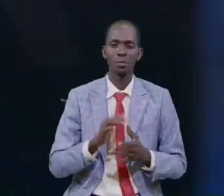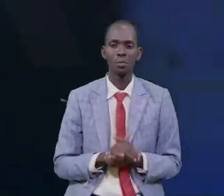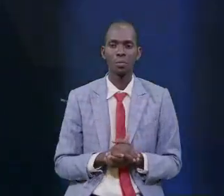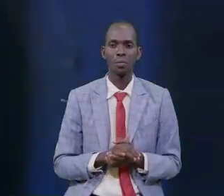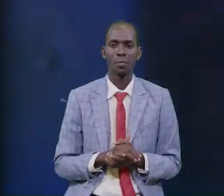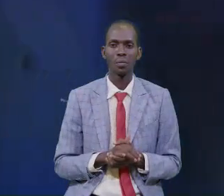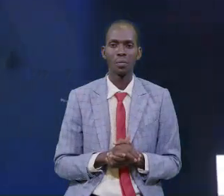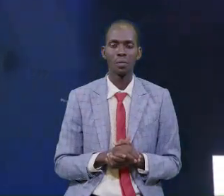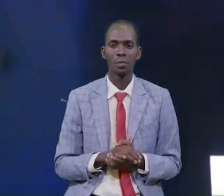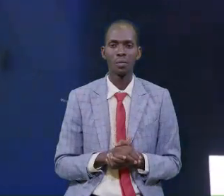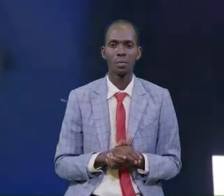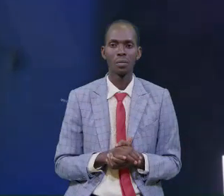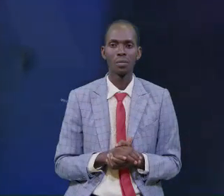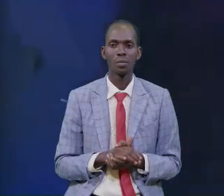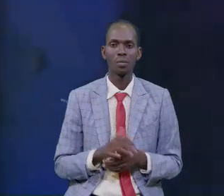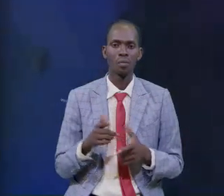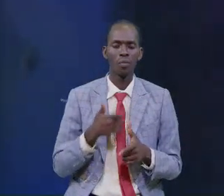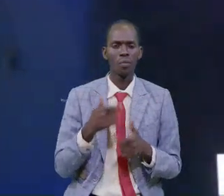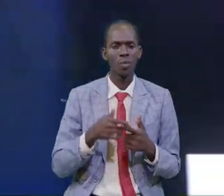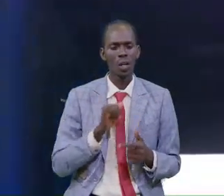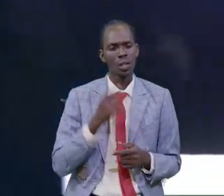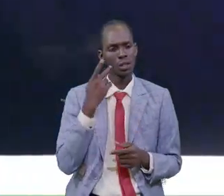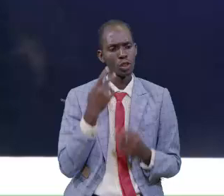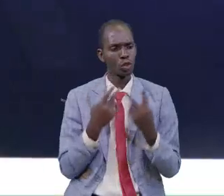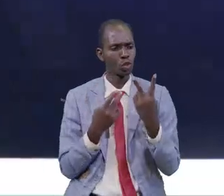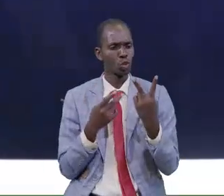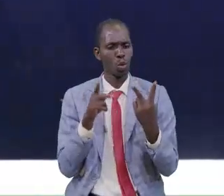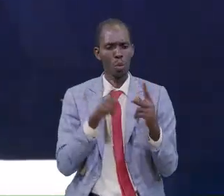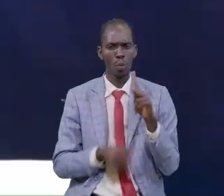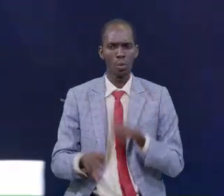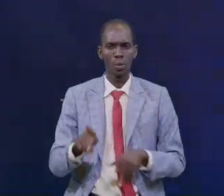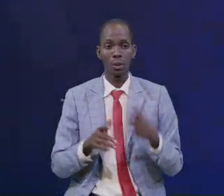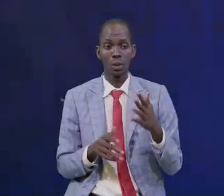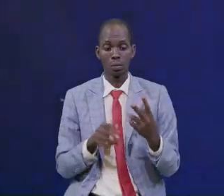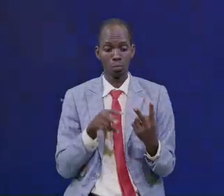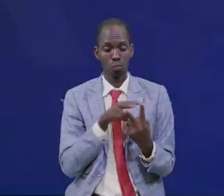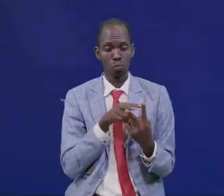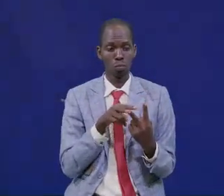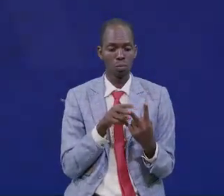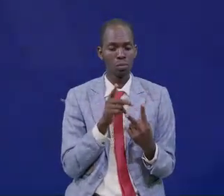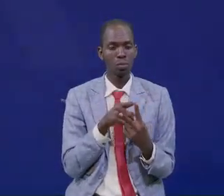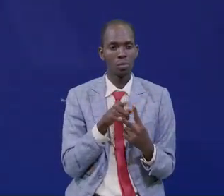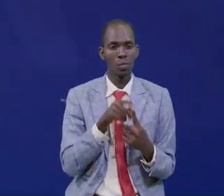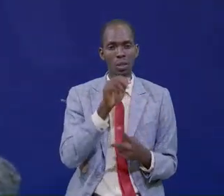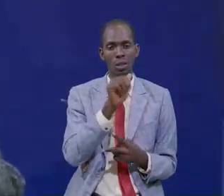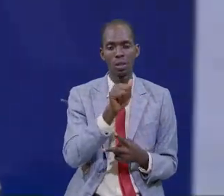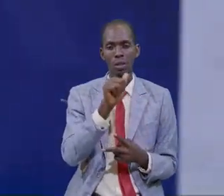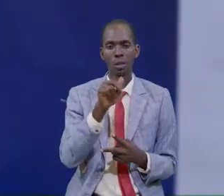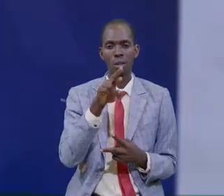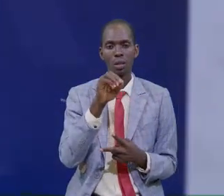And then I see two people there. Those two people, Aaron and Miriam,